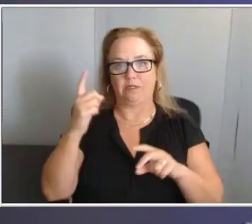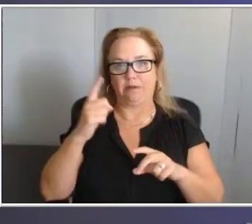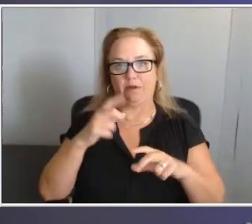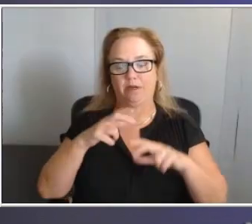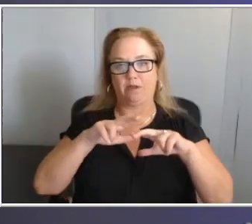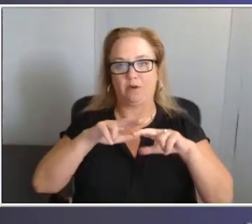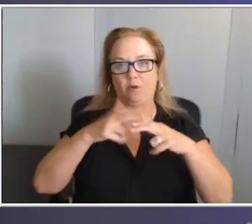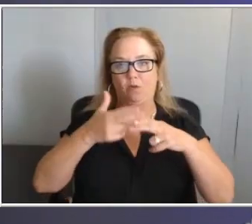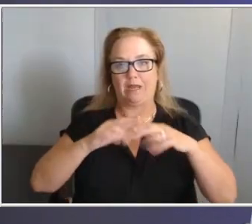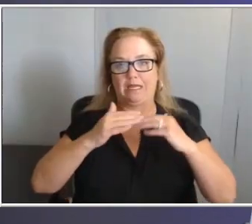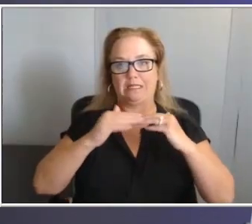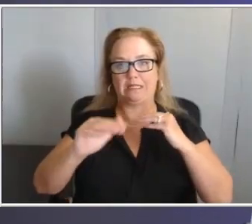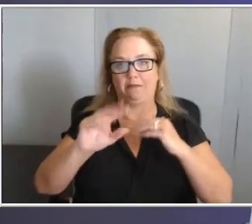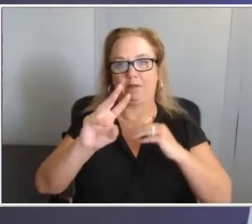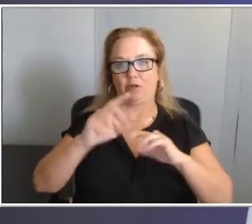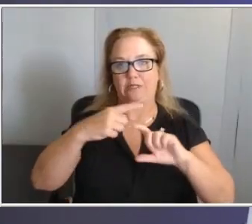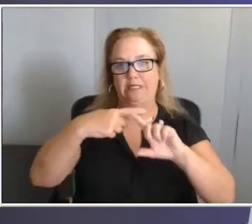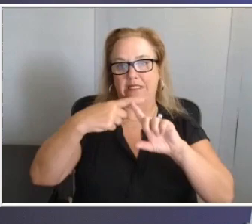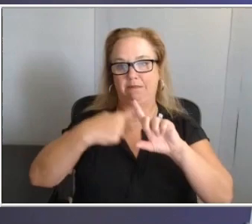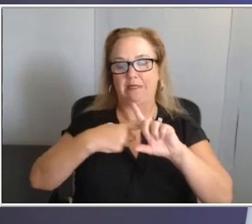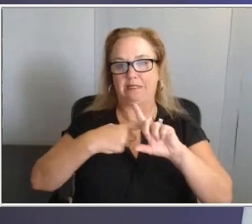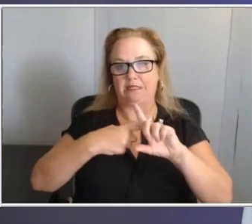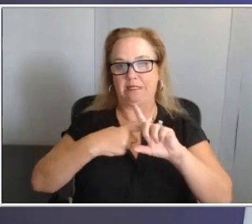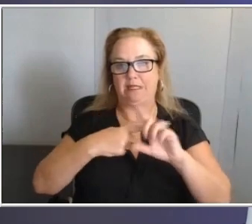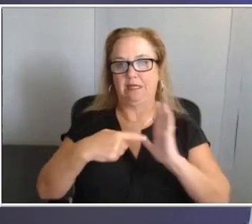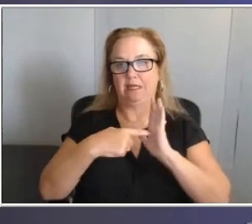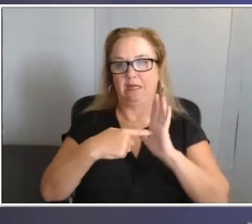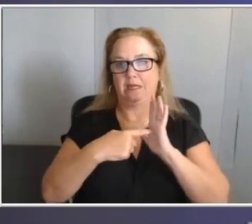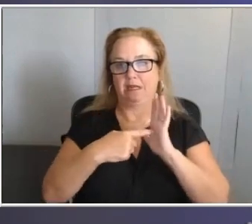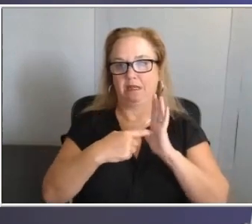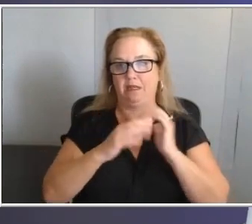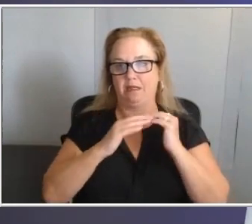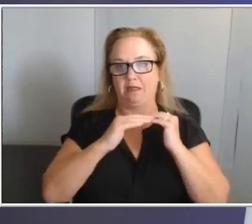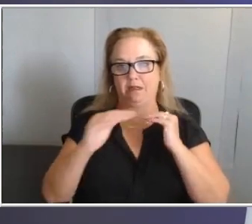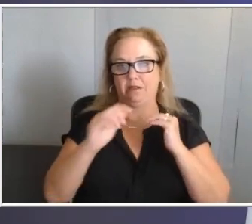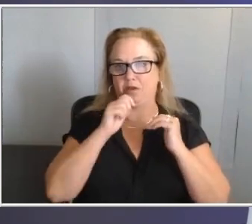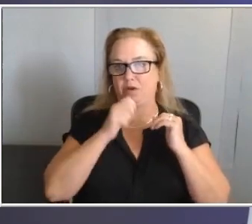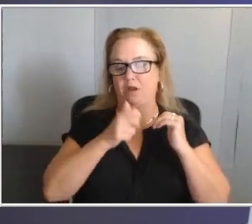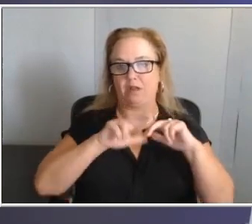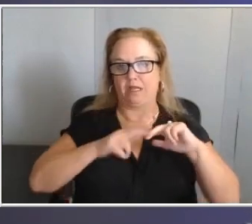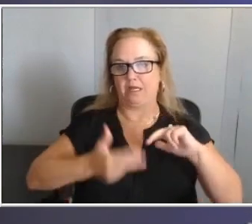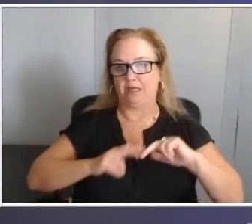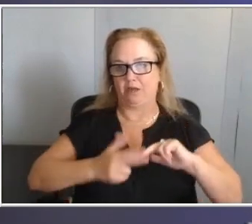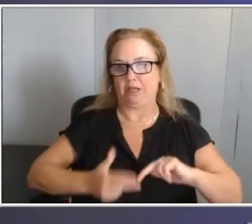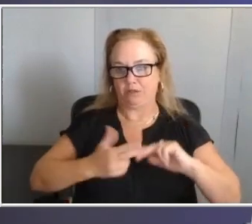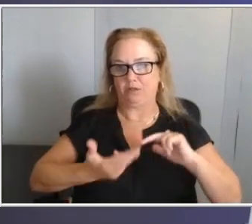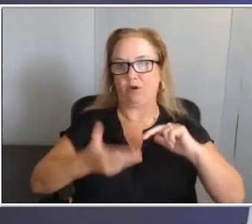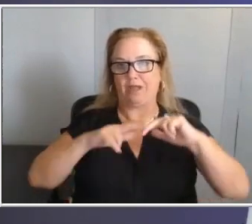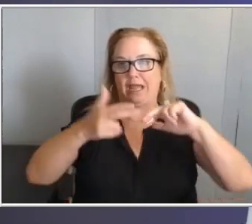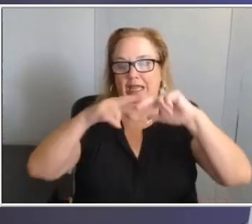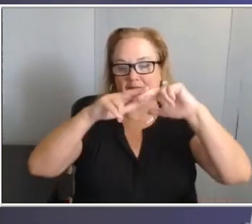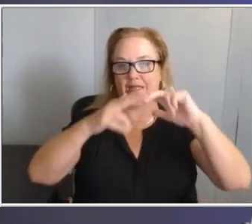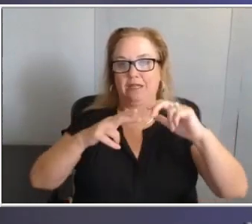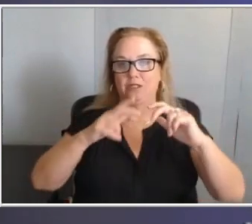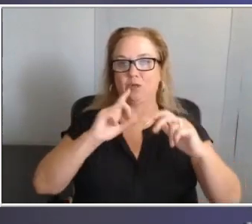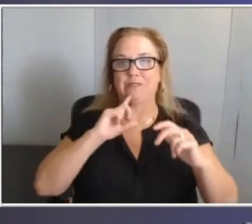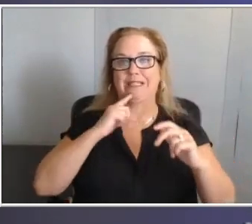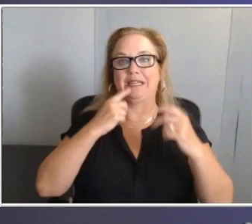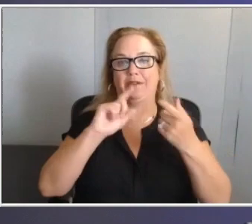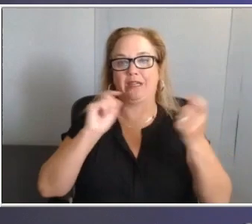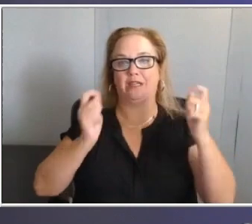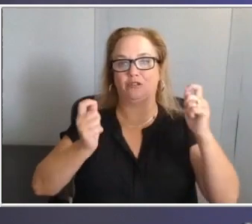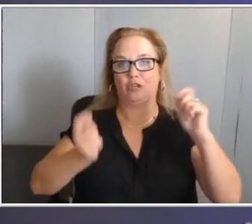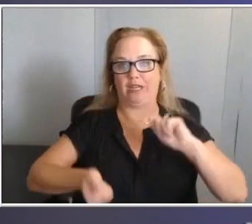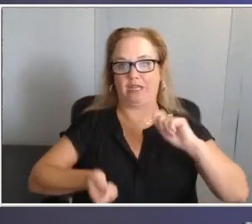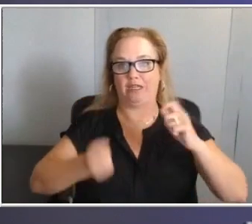stable for about 6 months. So that's an indication that they're not continuing to lose or gain weight. So any significant change in your weight, either